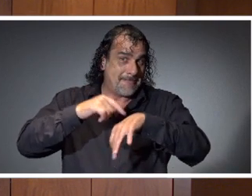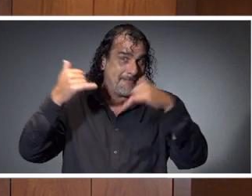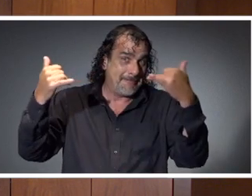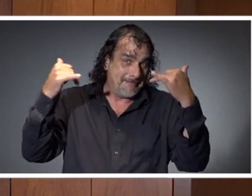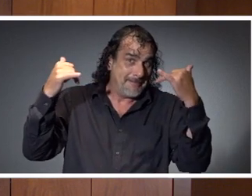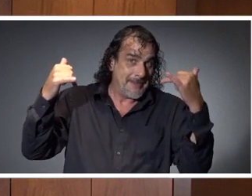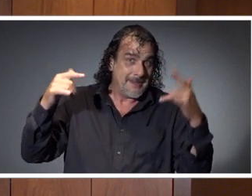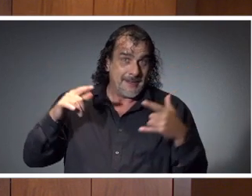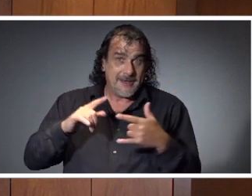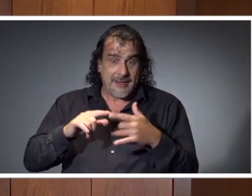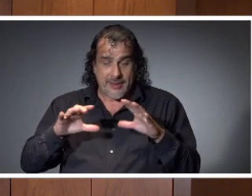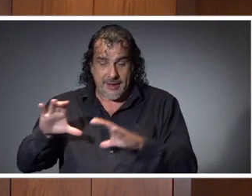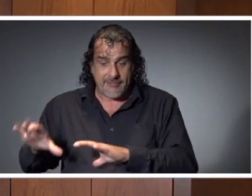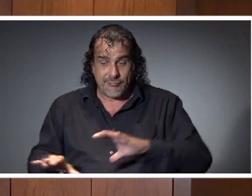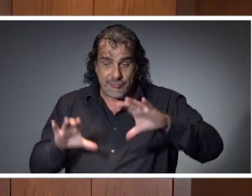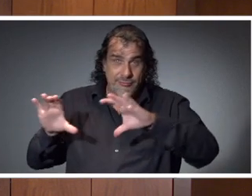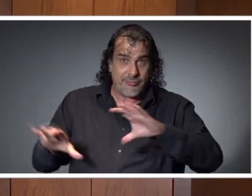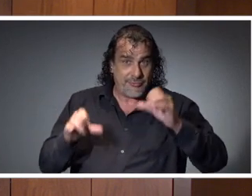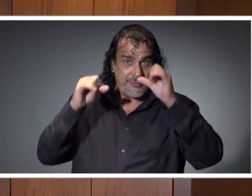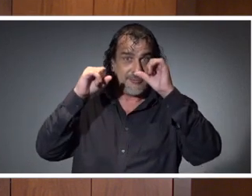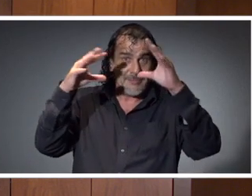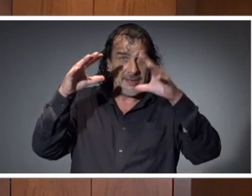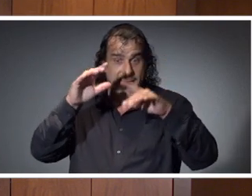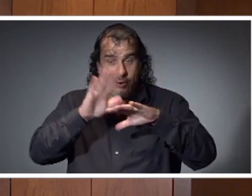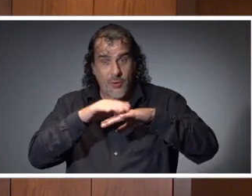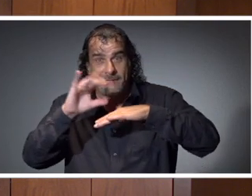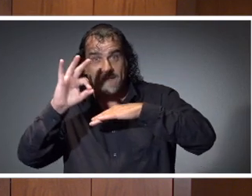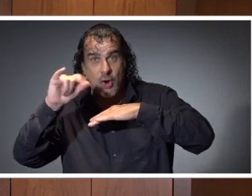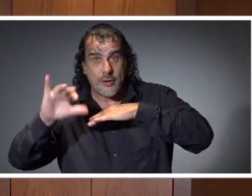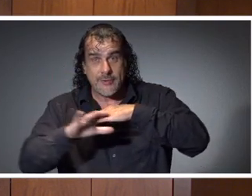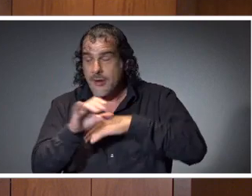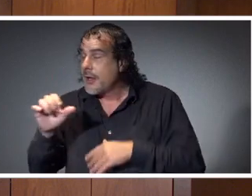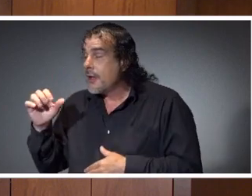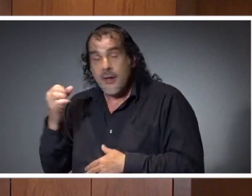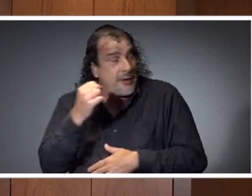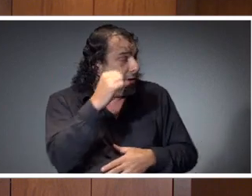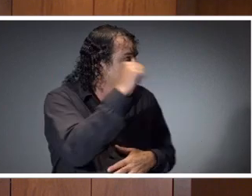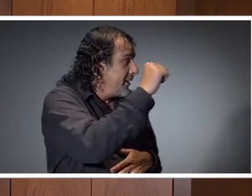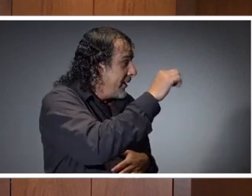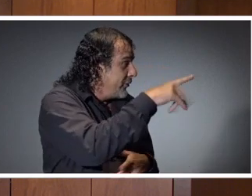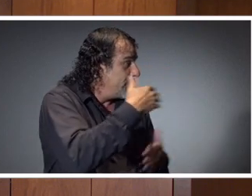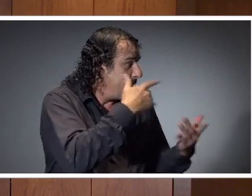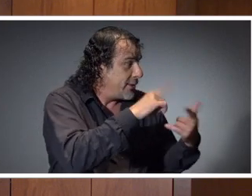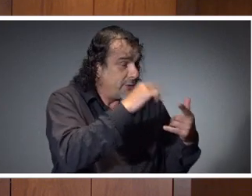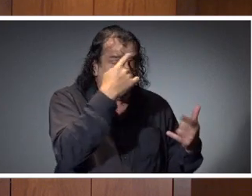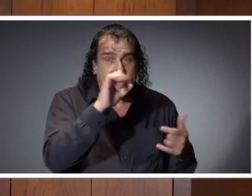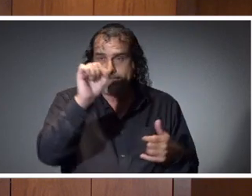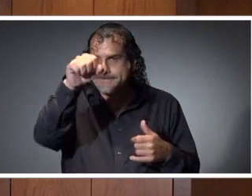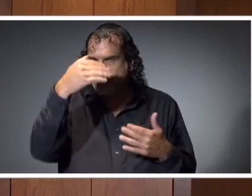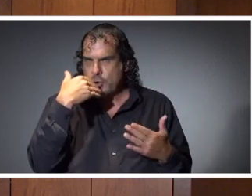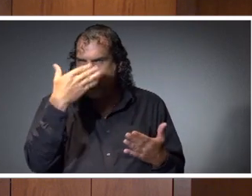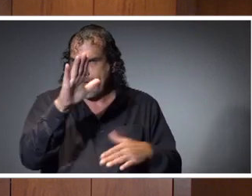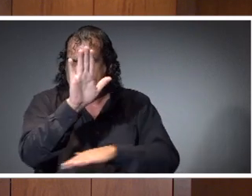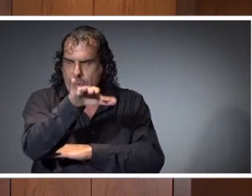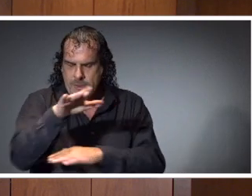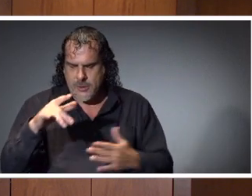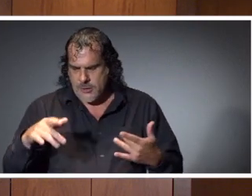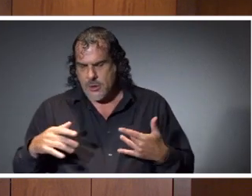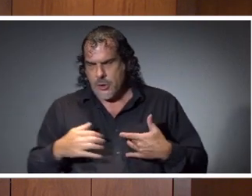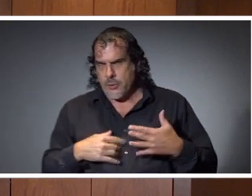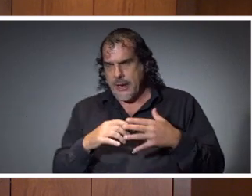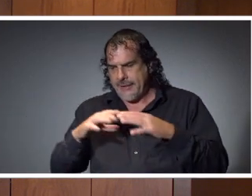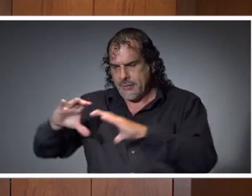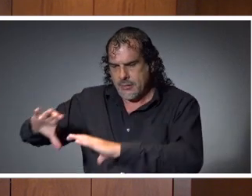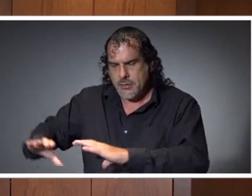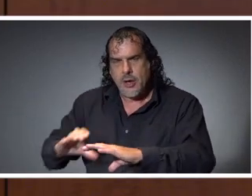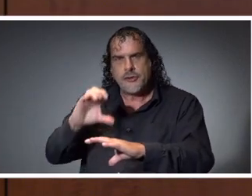are numerous storms east of Florida. Yes, sir. Thank you, Governor. Good afternoon, everyone. Yes, unfortunately, we do have a storm update to